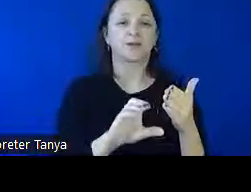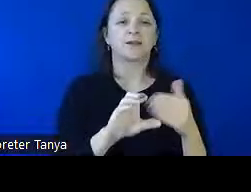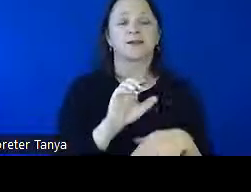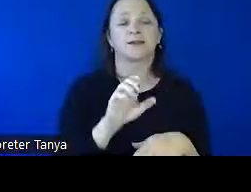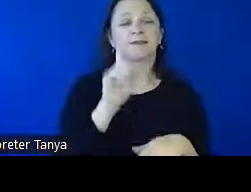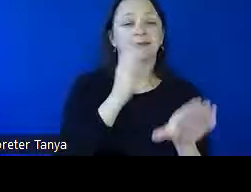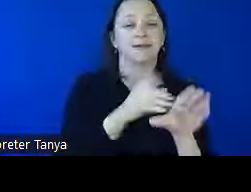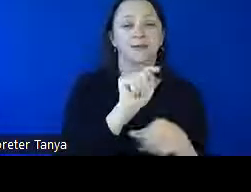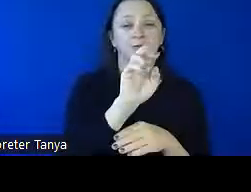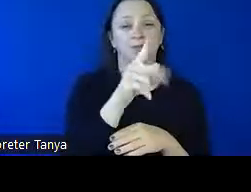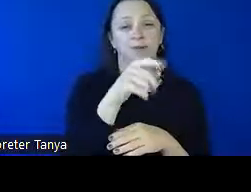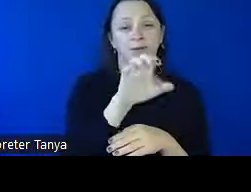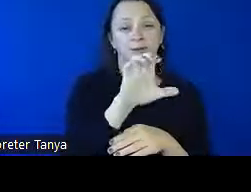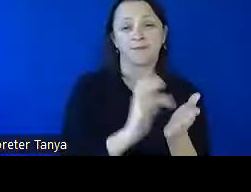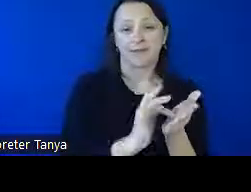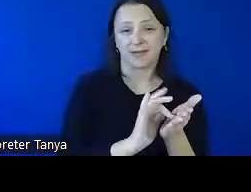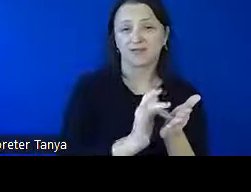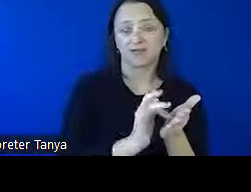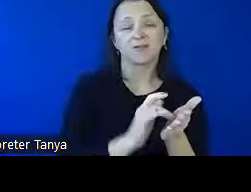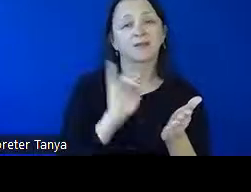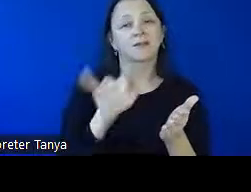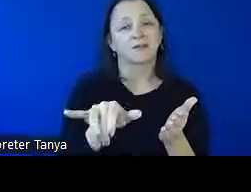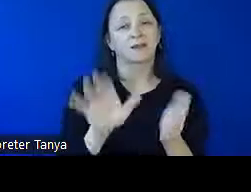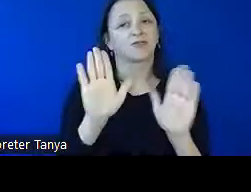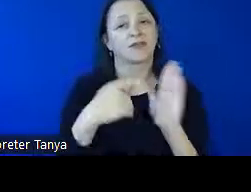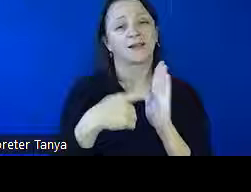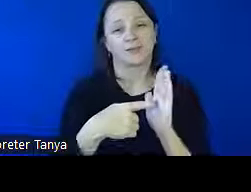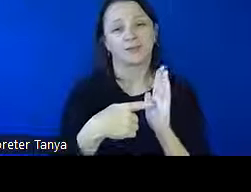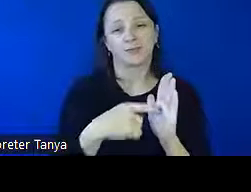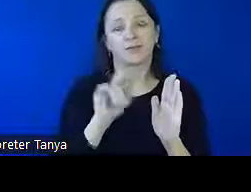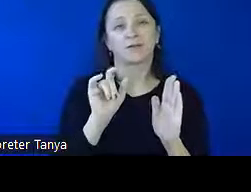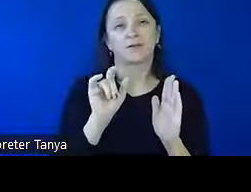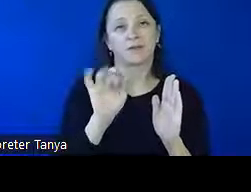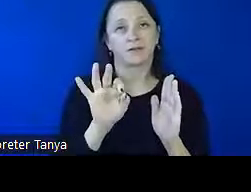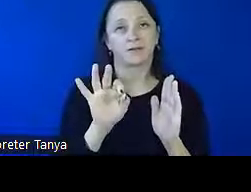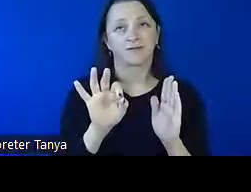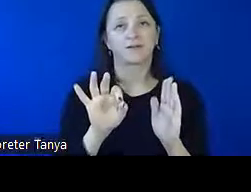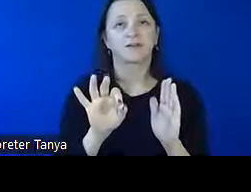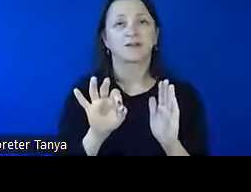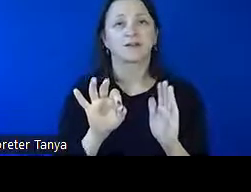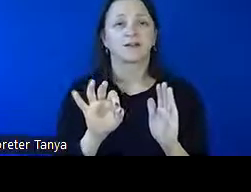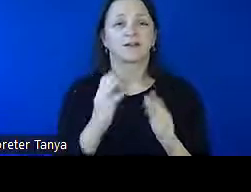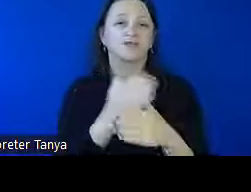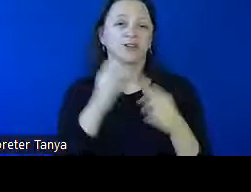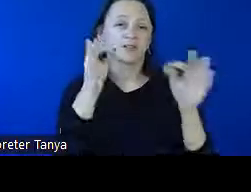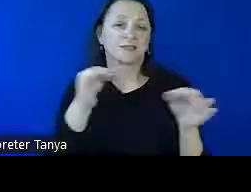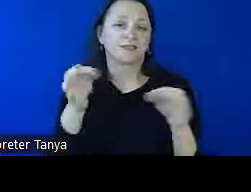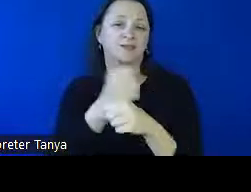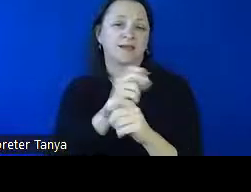certainly, use in children is certainly a great example of a great place to apply shared